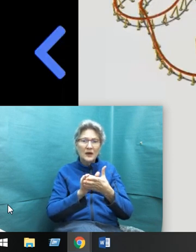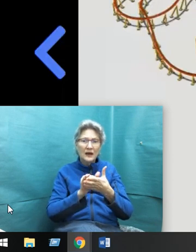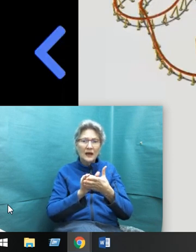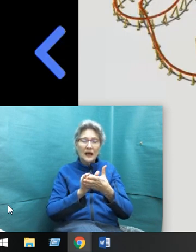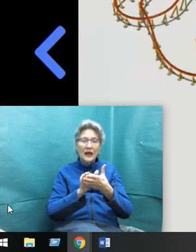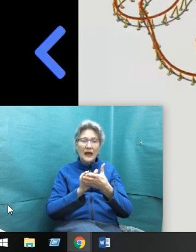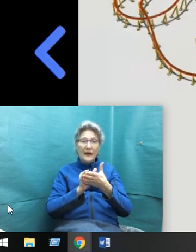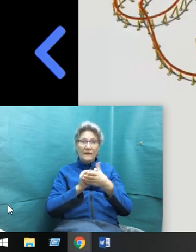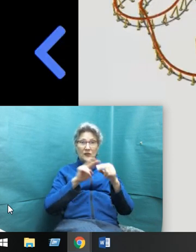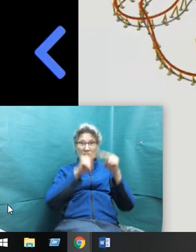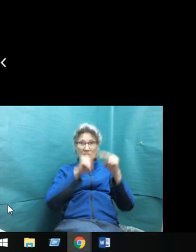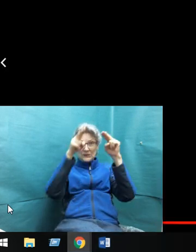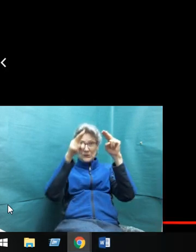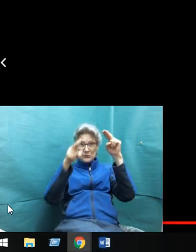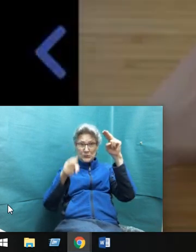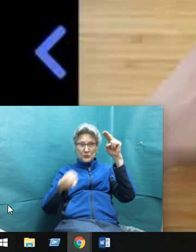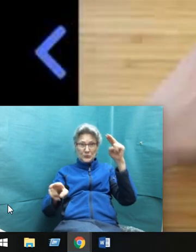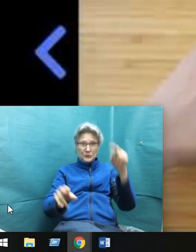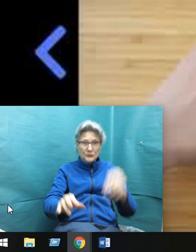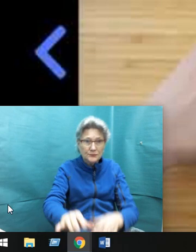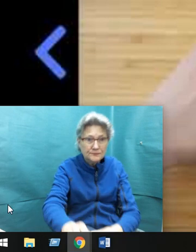coaster is always the highest.